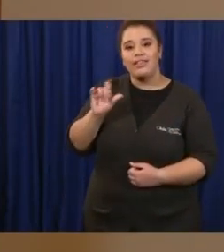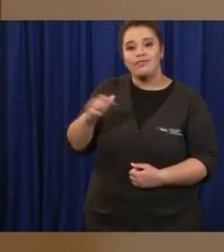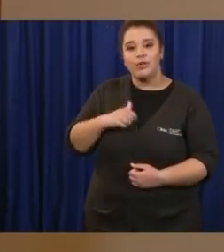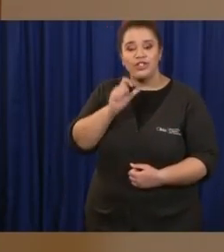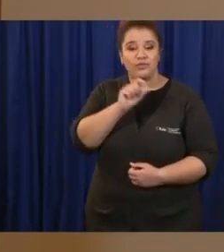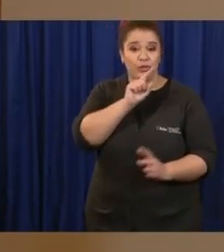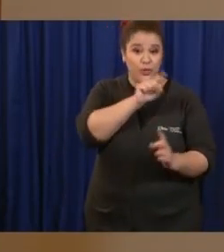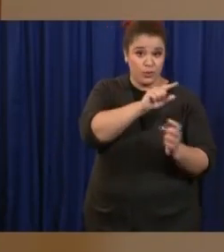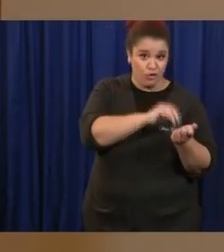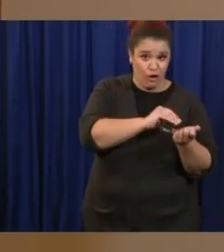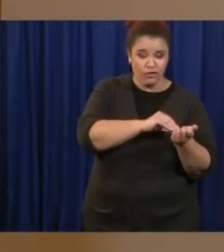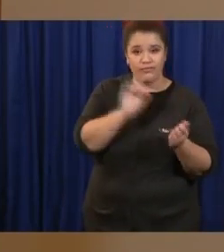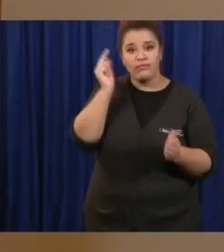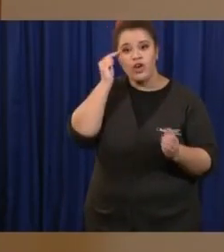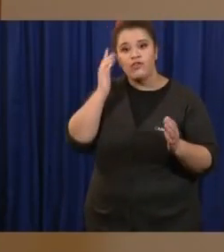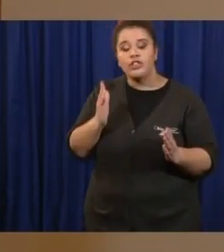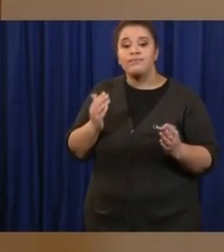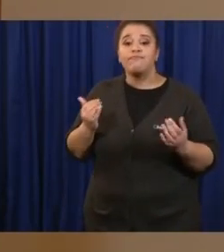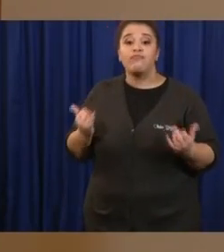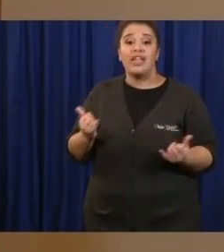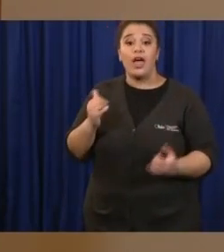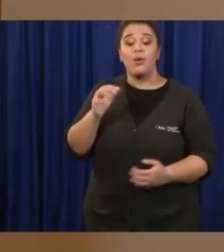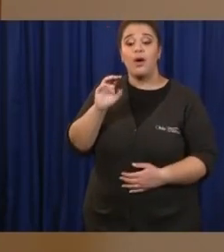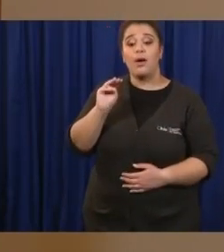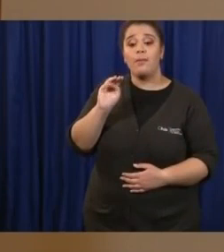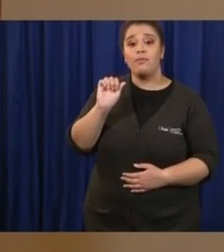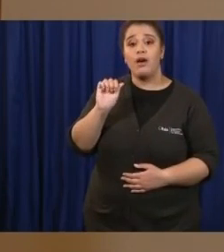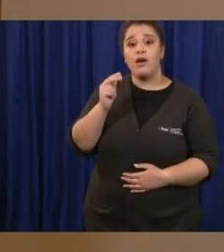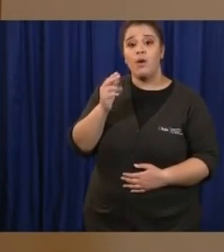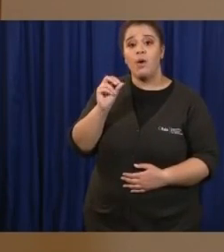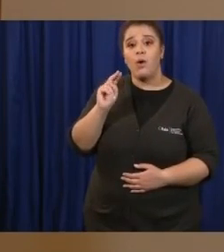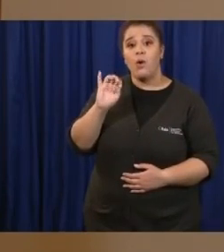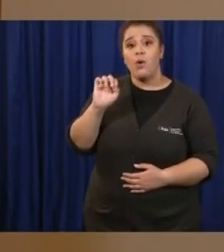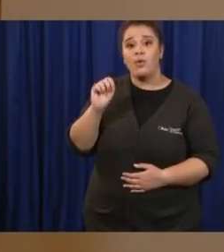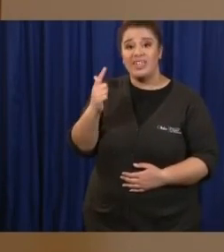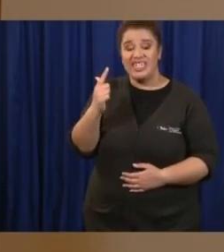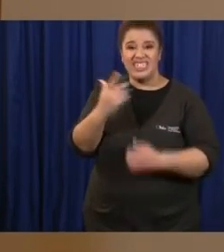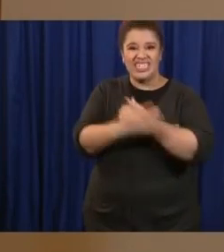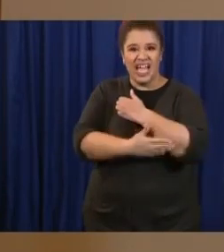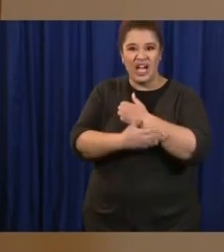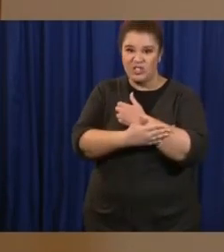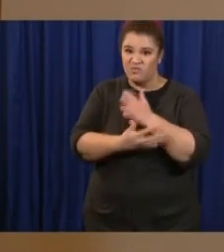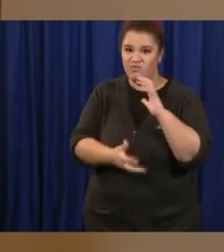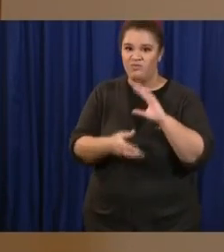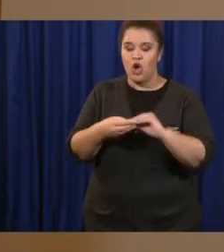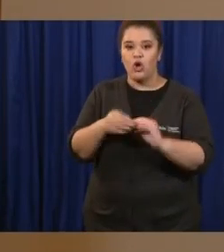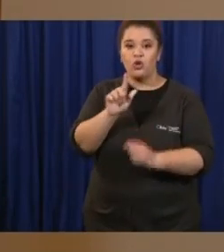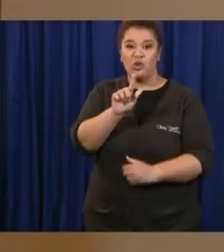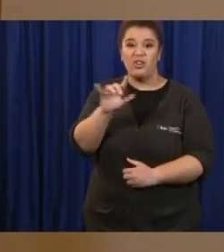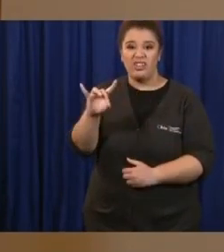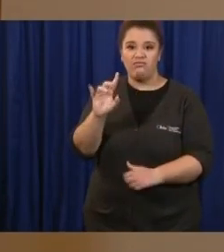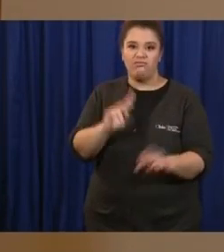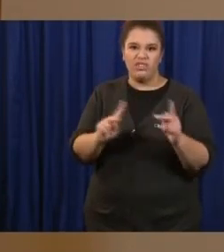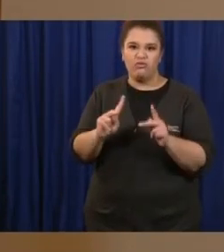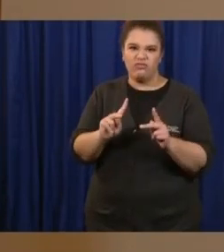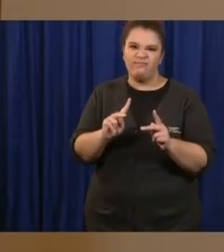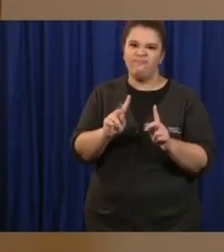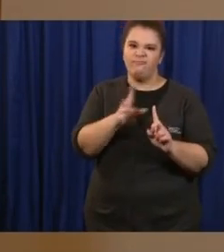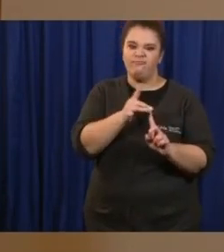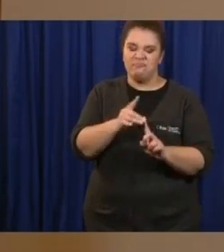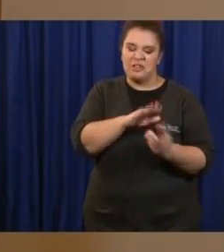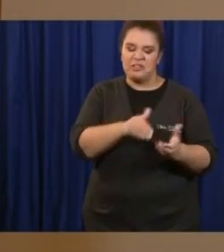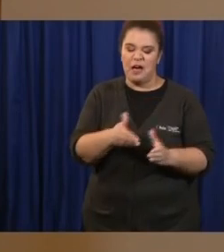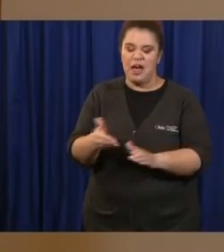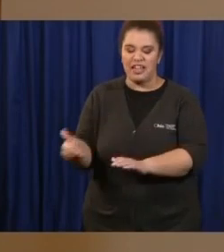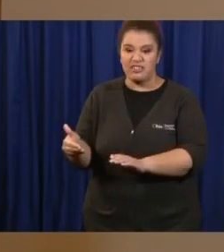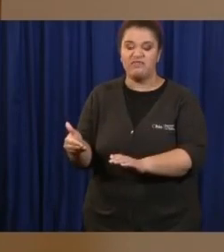Mahoning County is up to 28 deaths right now, and they're being associated with long-term care facilities. My question is, what, if any, support is